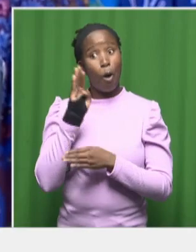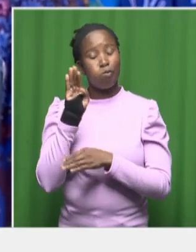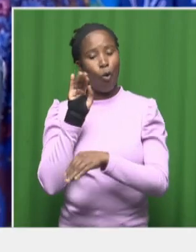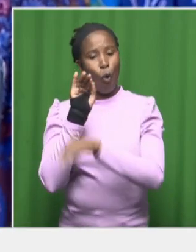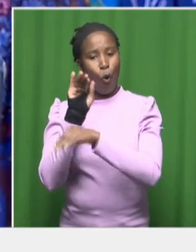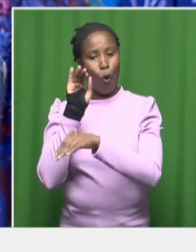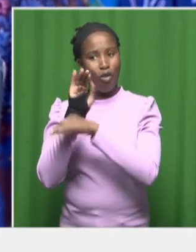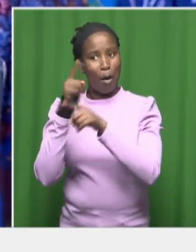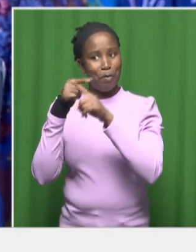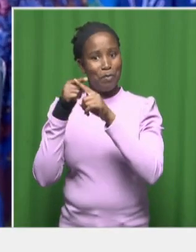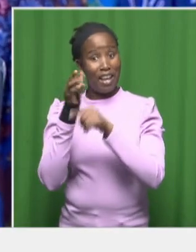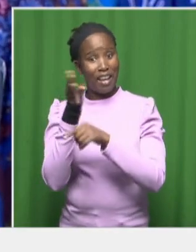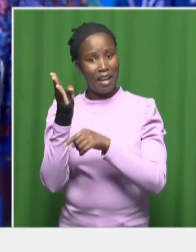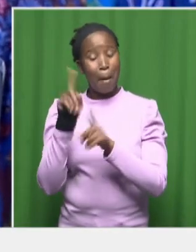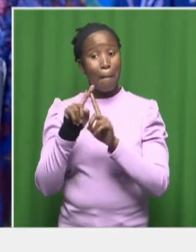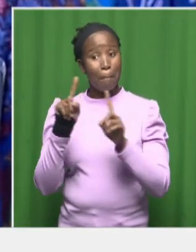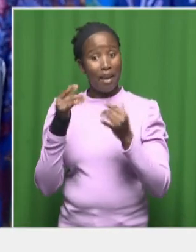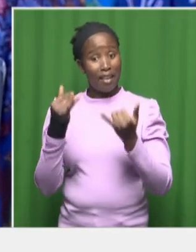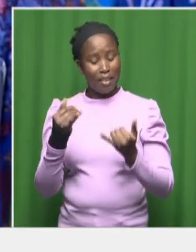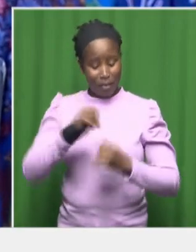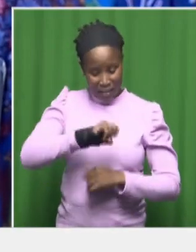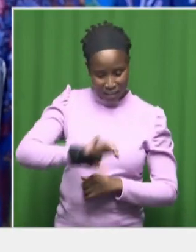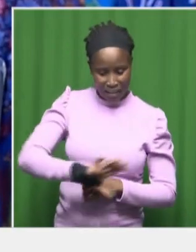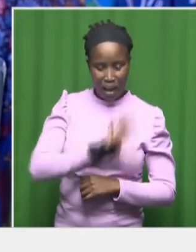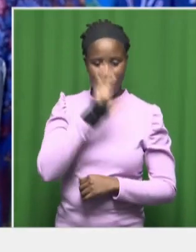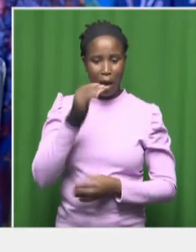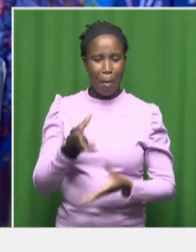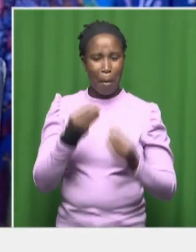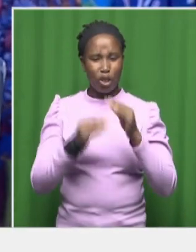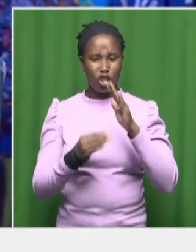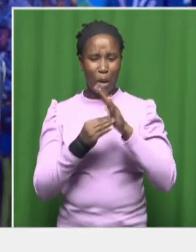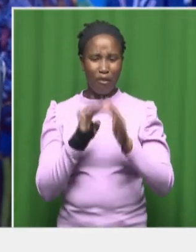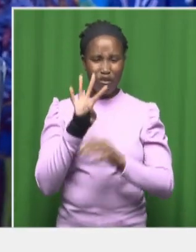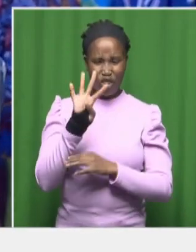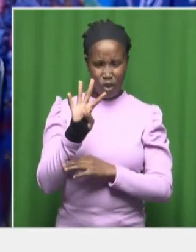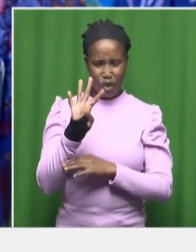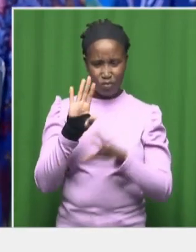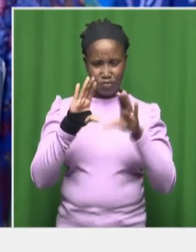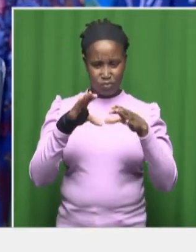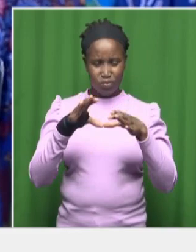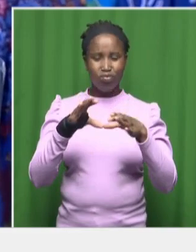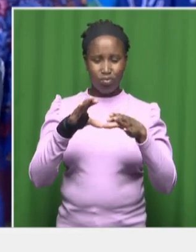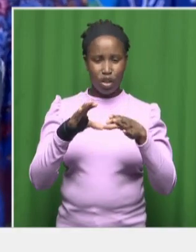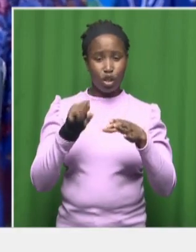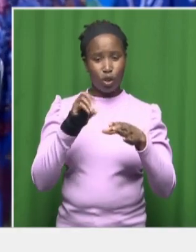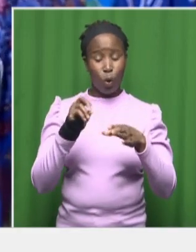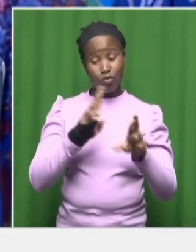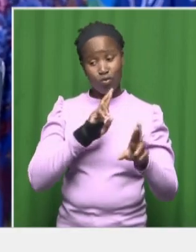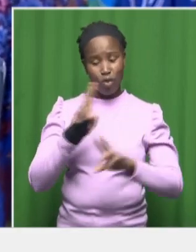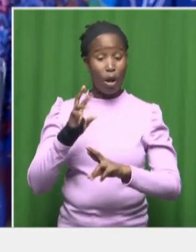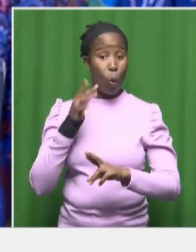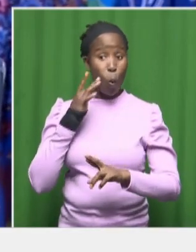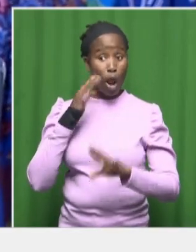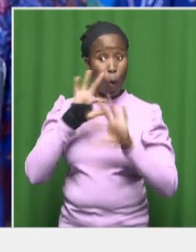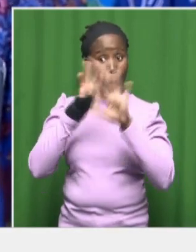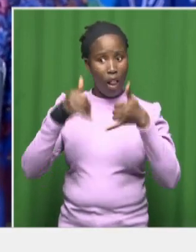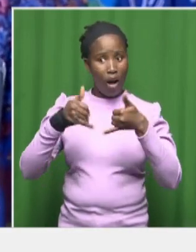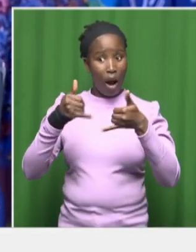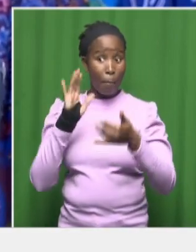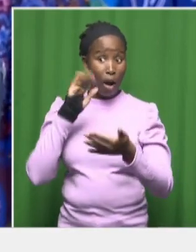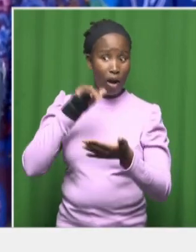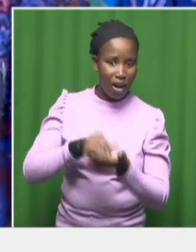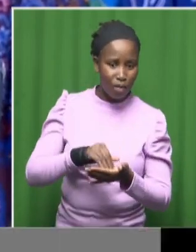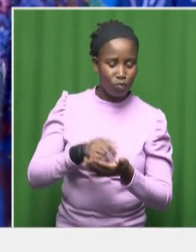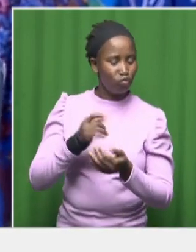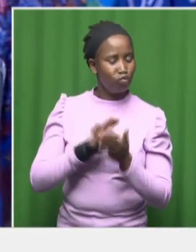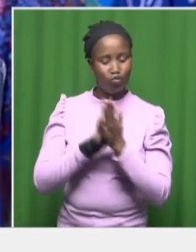those players in South Africa, they are in top form. They're going to be court ready when the World Cup comes. But yeah,